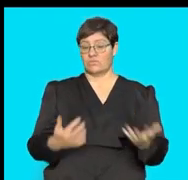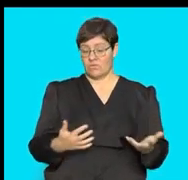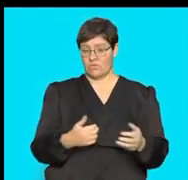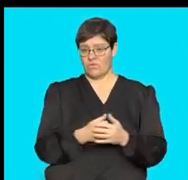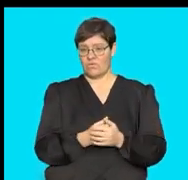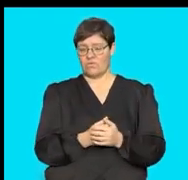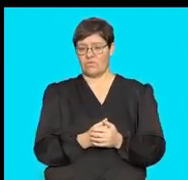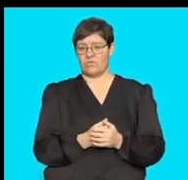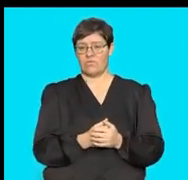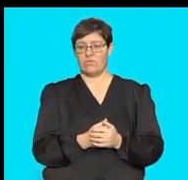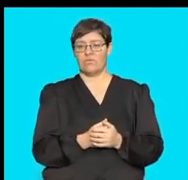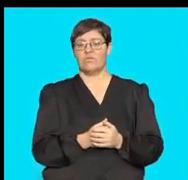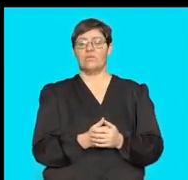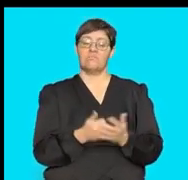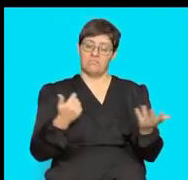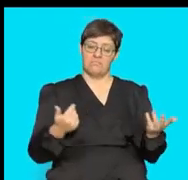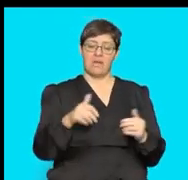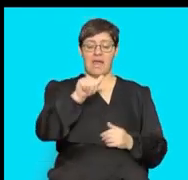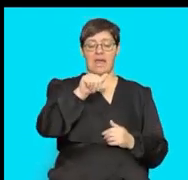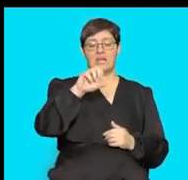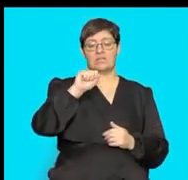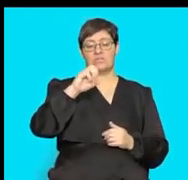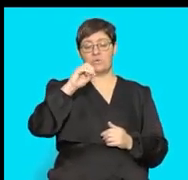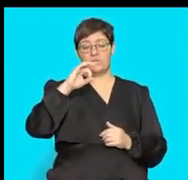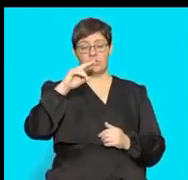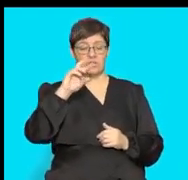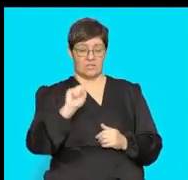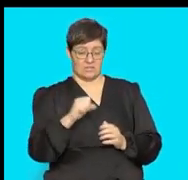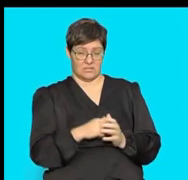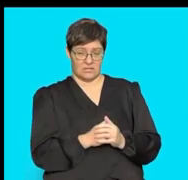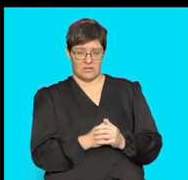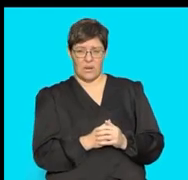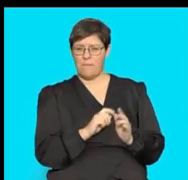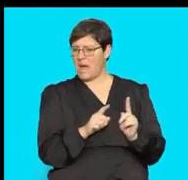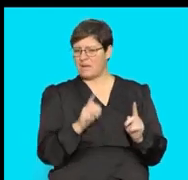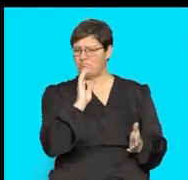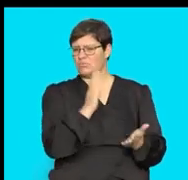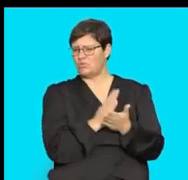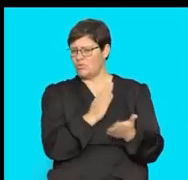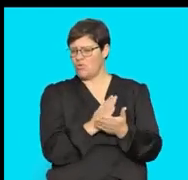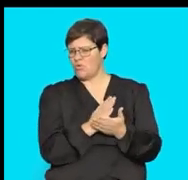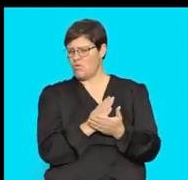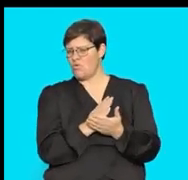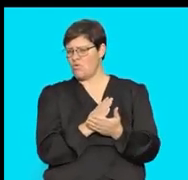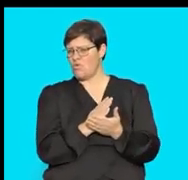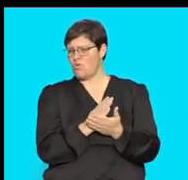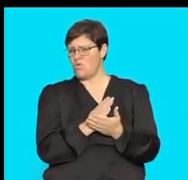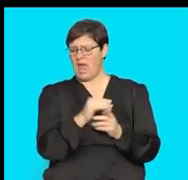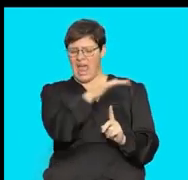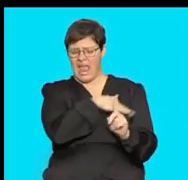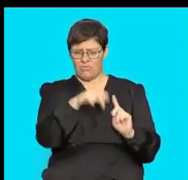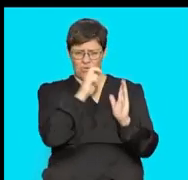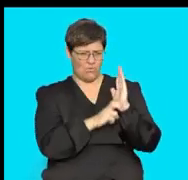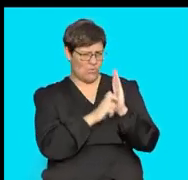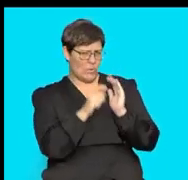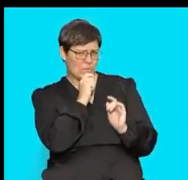So this is obviously an isosceles triangle, but we're not sure if we can use area rule